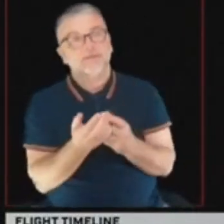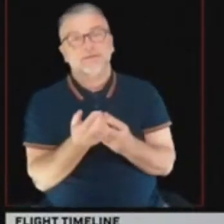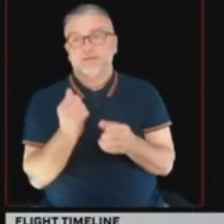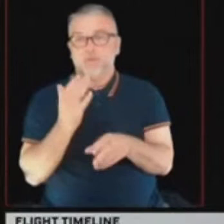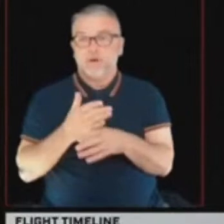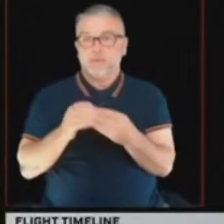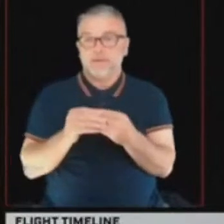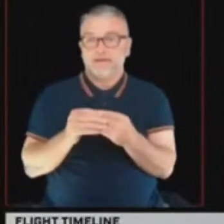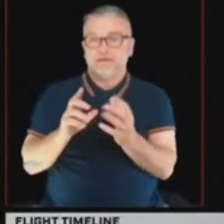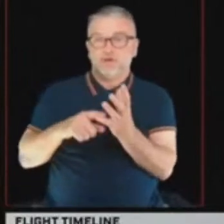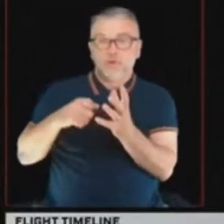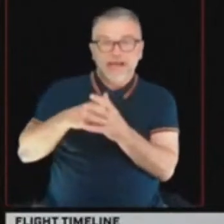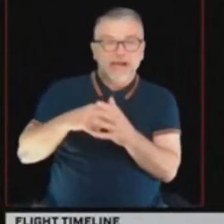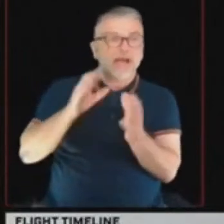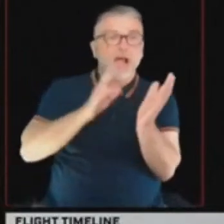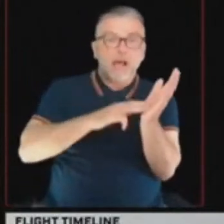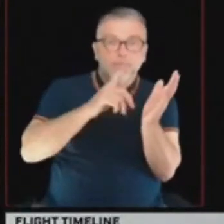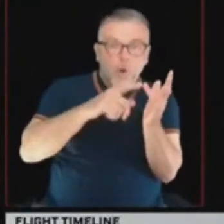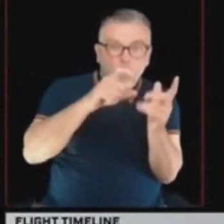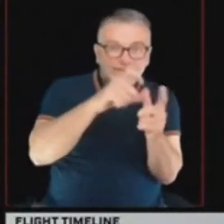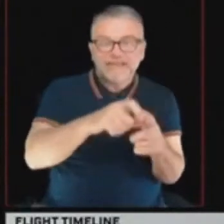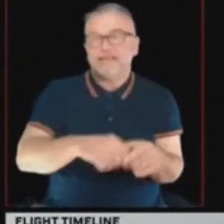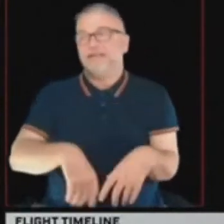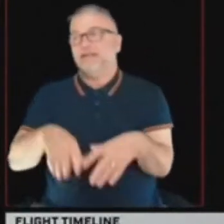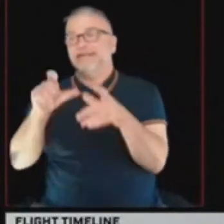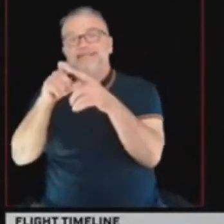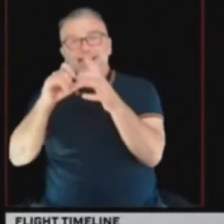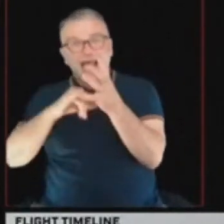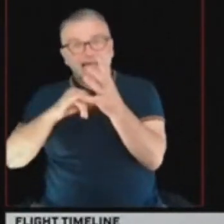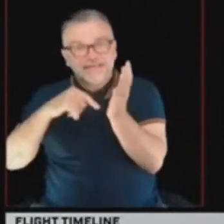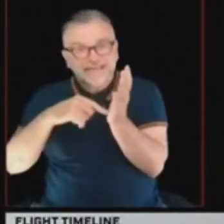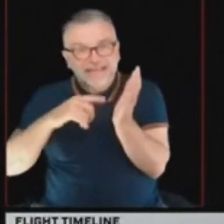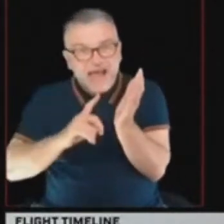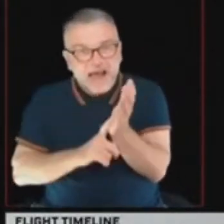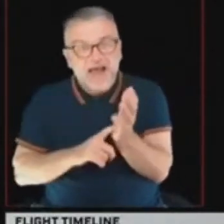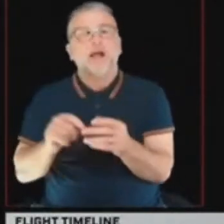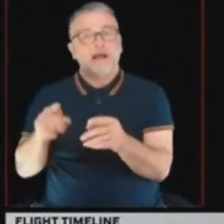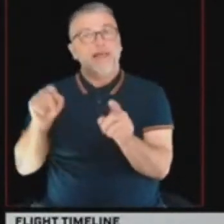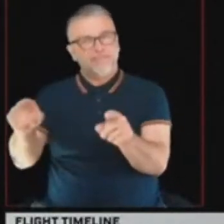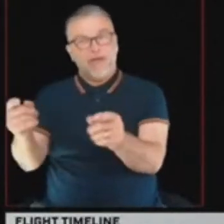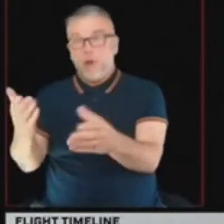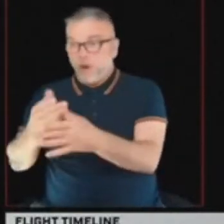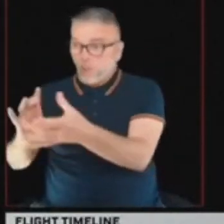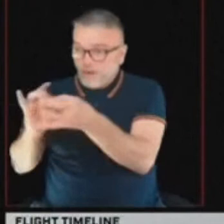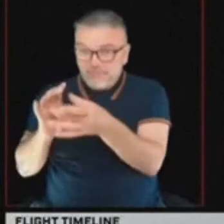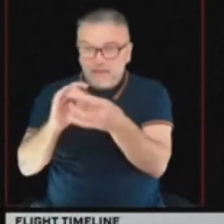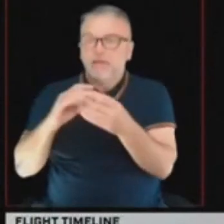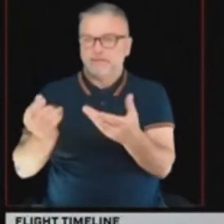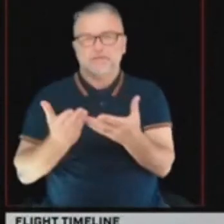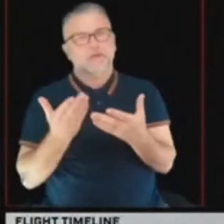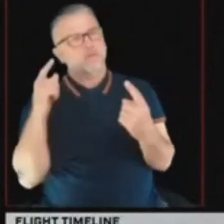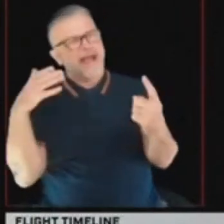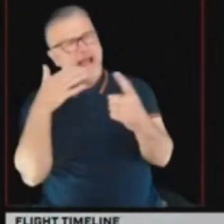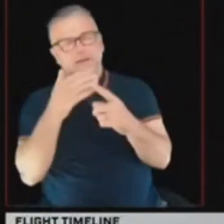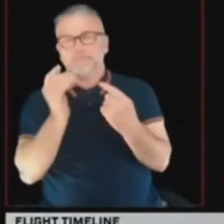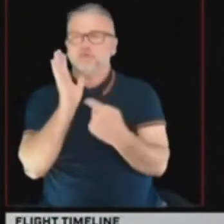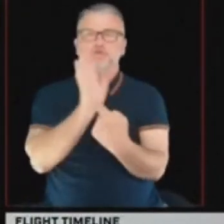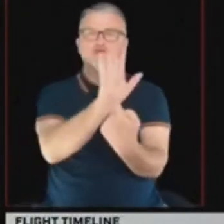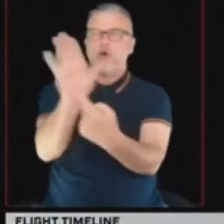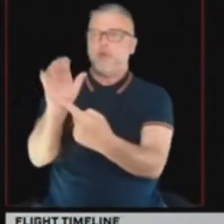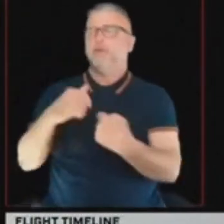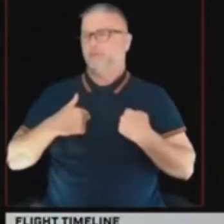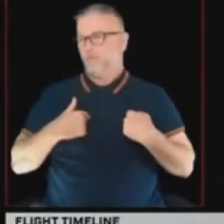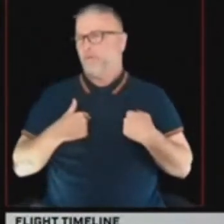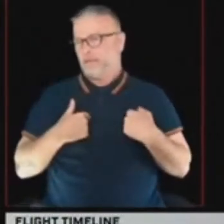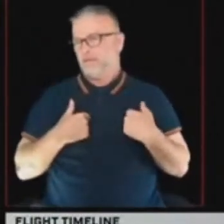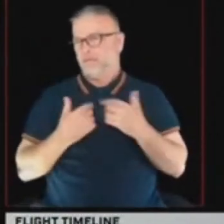UK MOD and DSTL, that's the whole goal, is to be able to demonstrate our allied interoperability with that